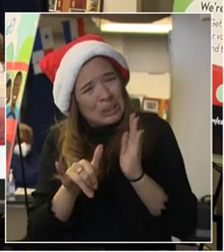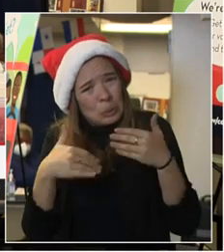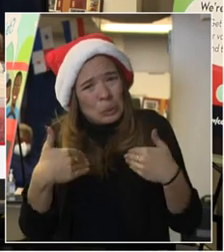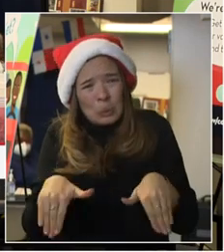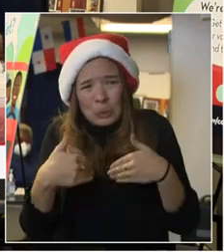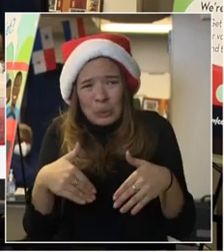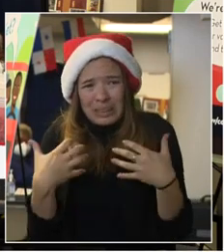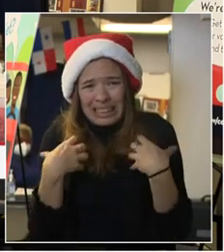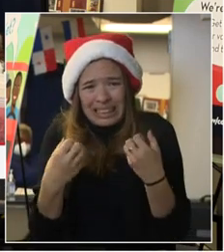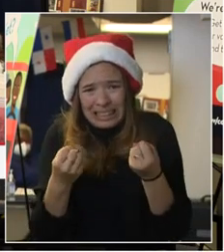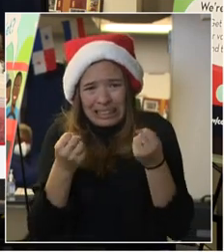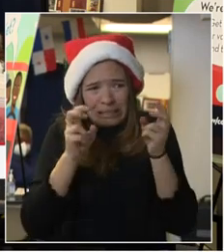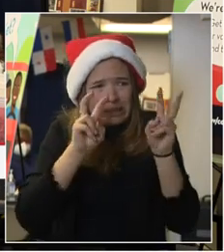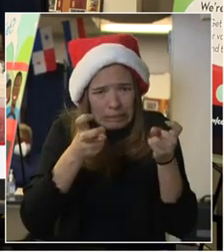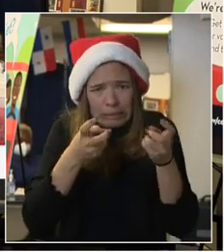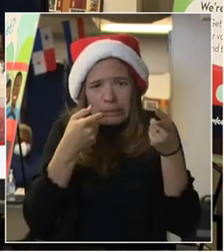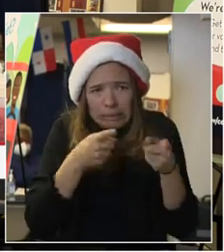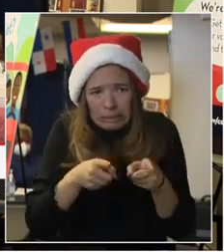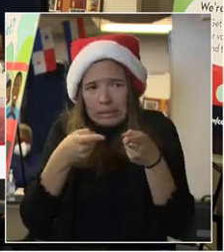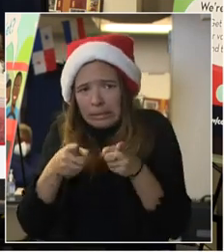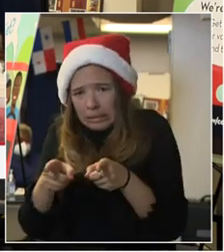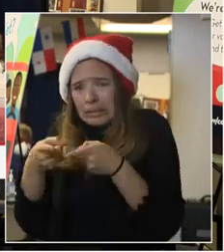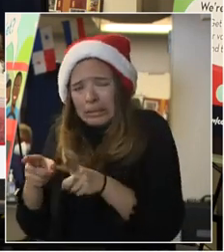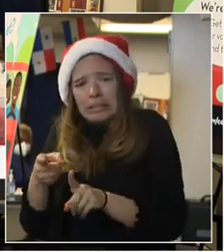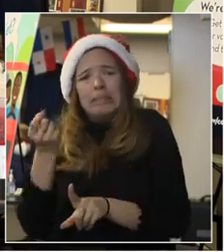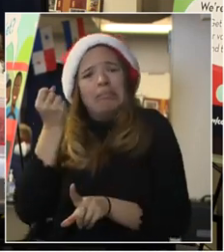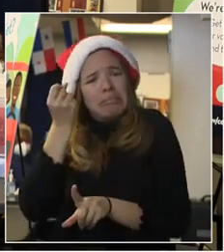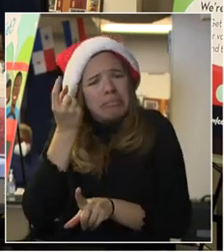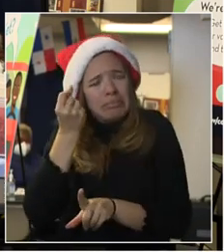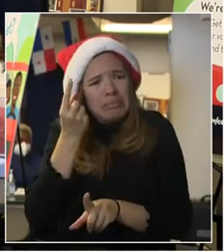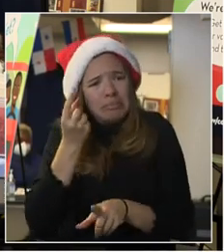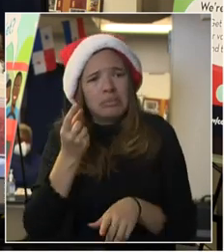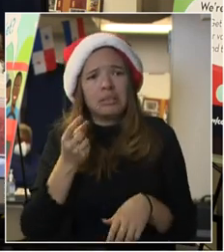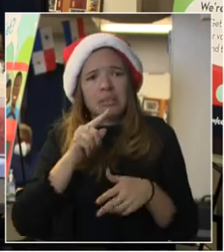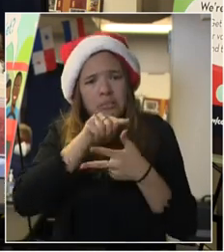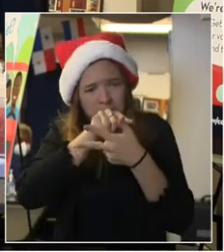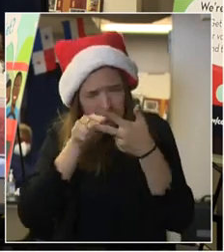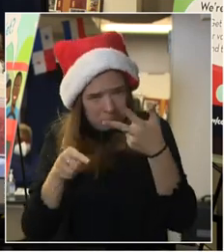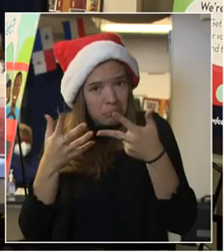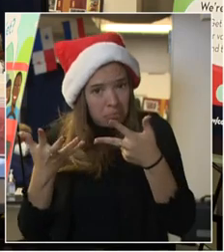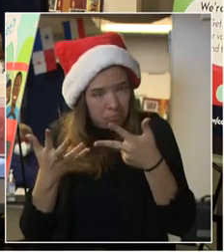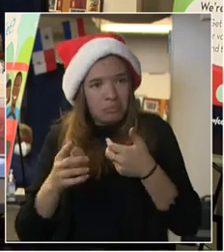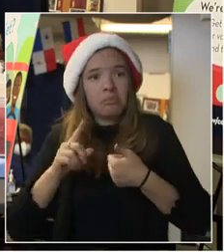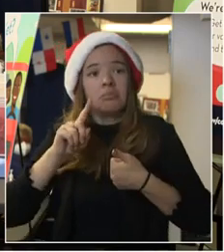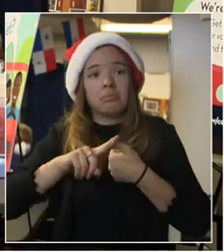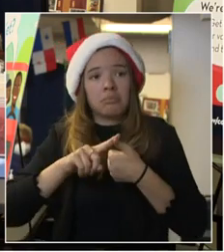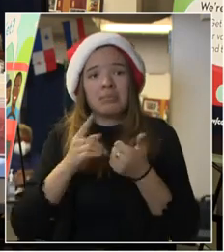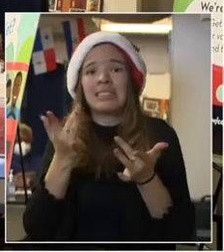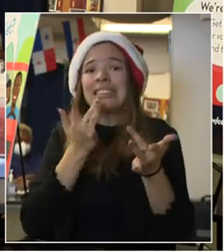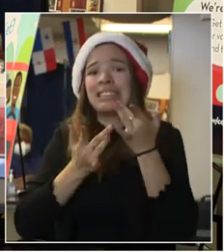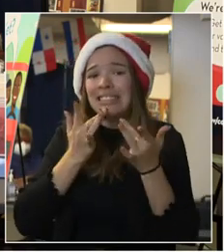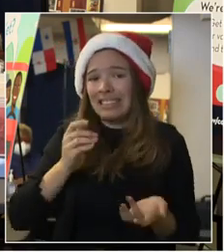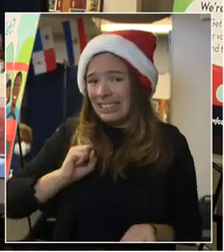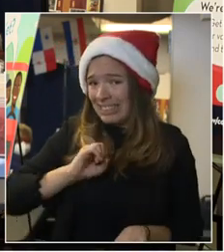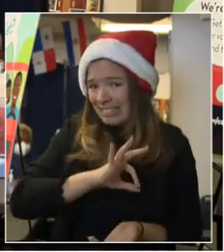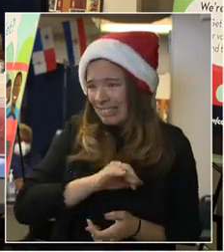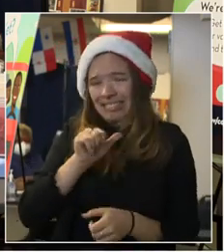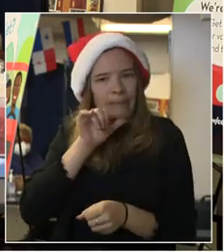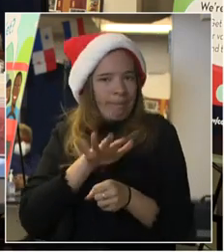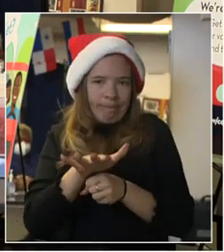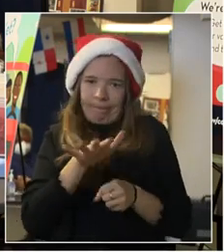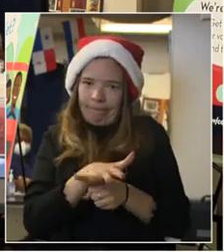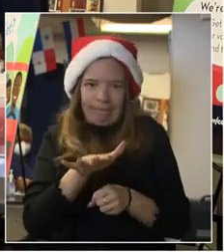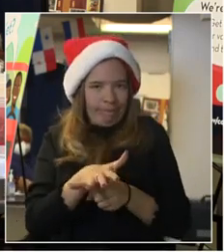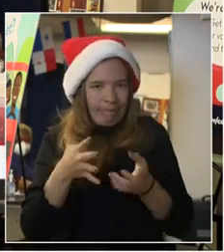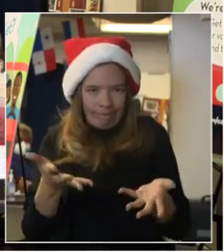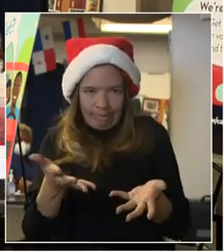reasons. First, there is a persistent shortage of staff that began developing prior to the pandemic and has bled through